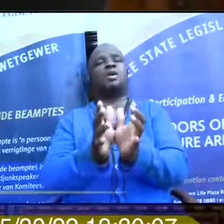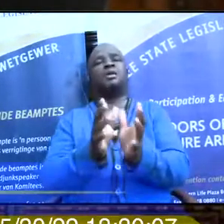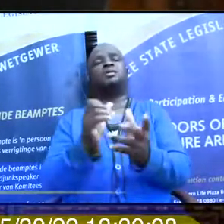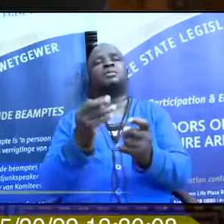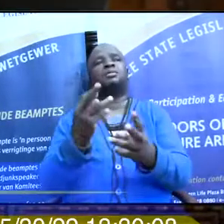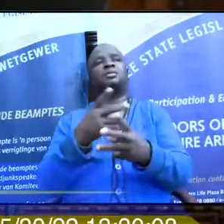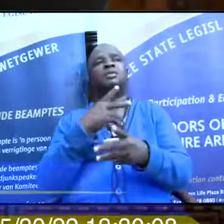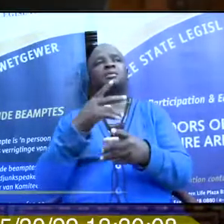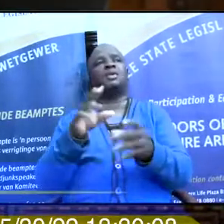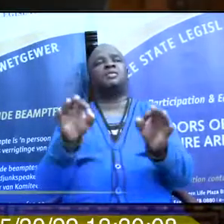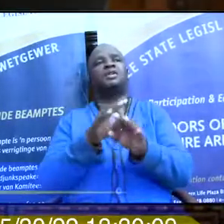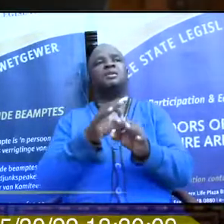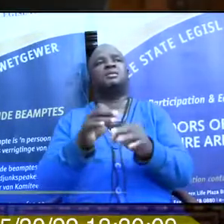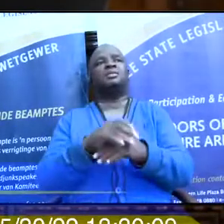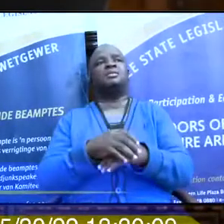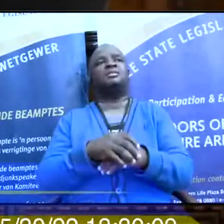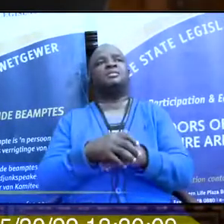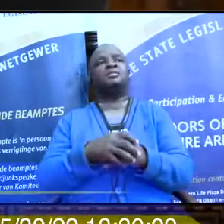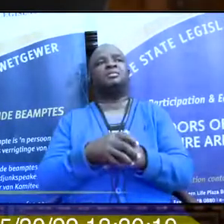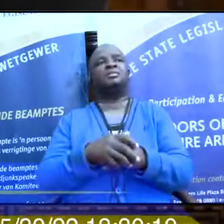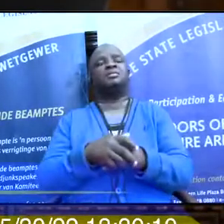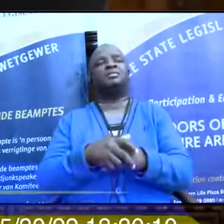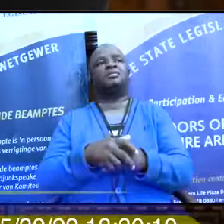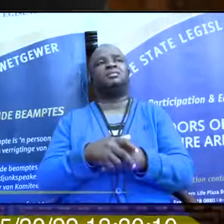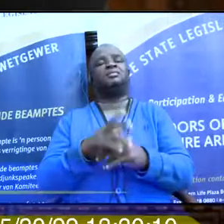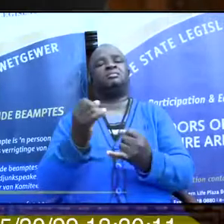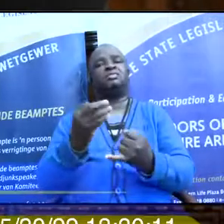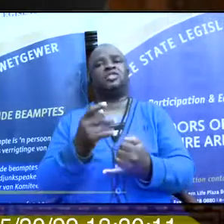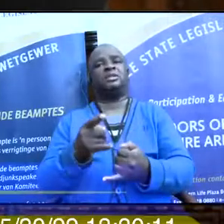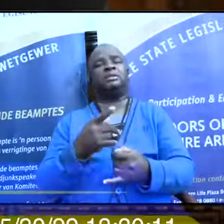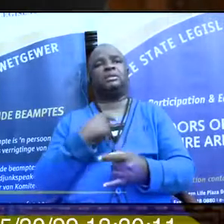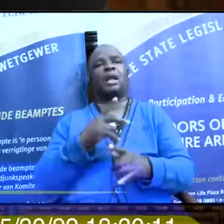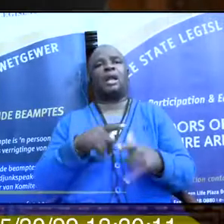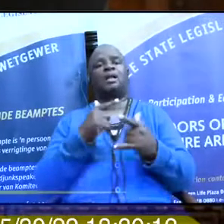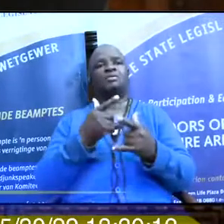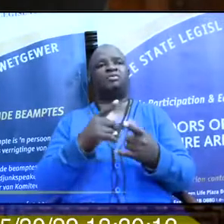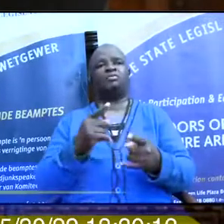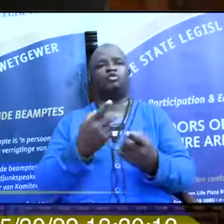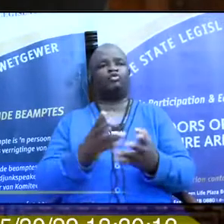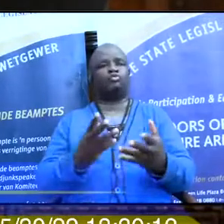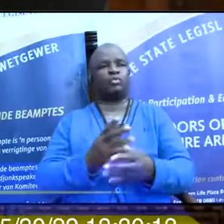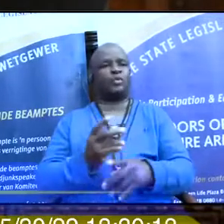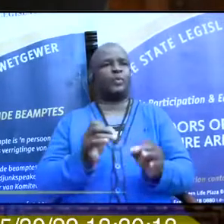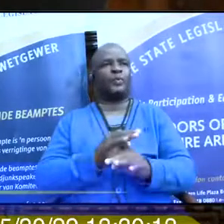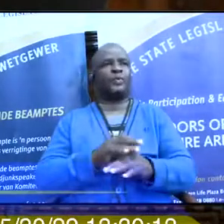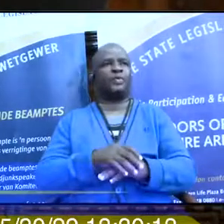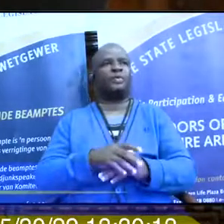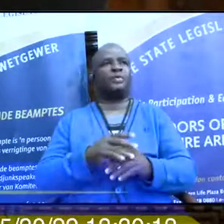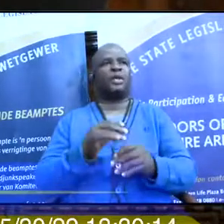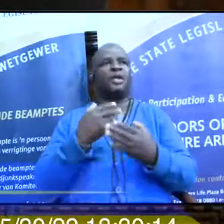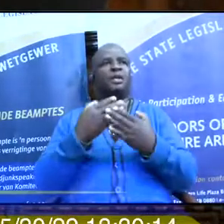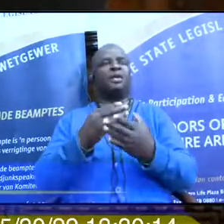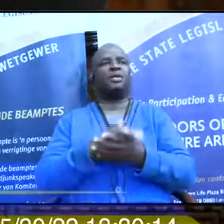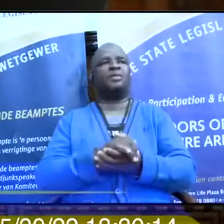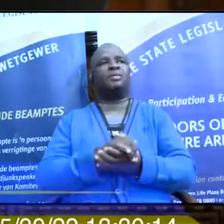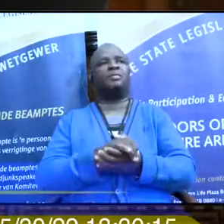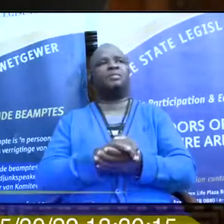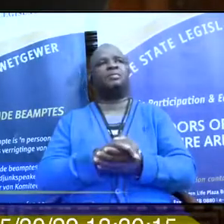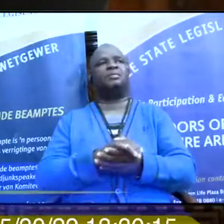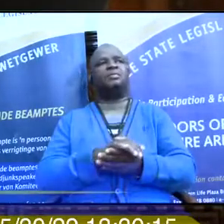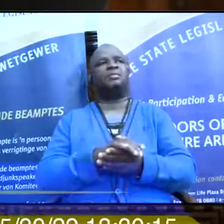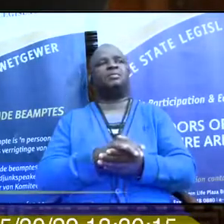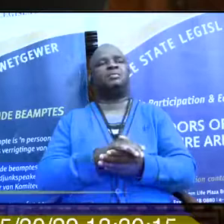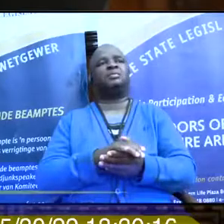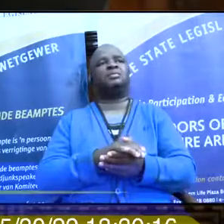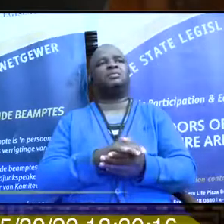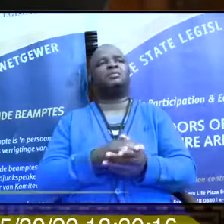singing and entertaining us and that is not how life it is thank you very much i was hoping to to